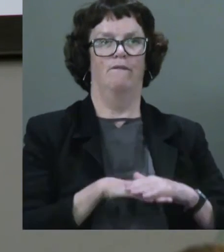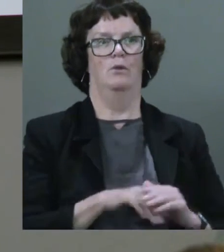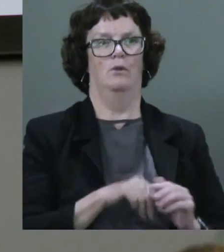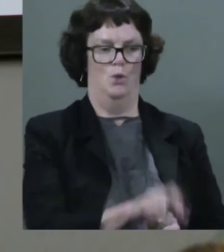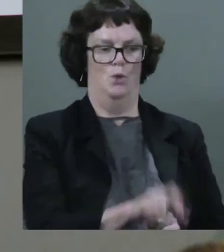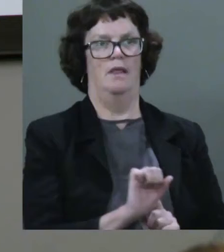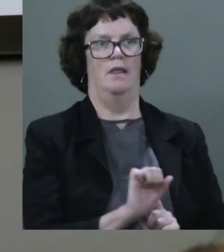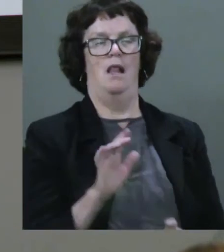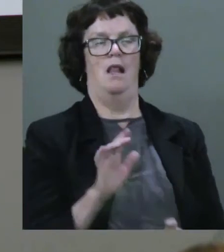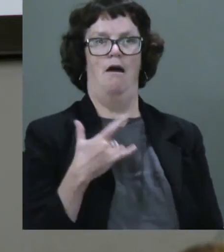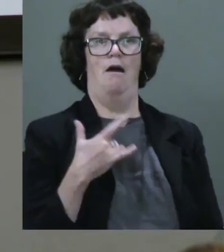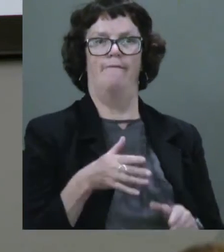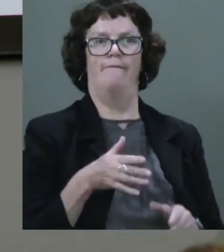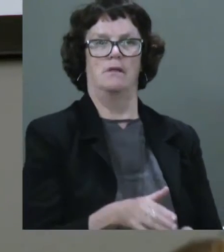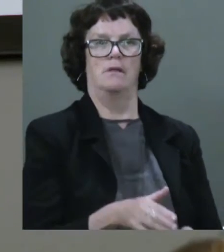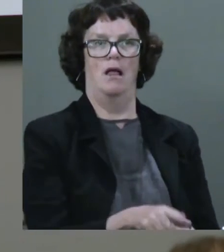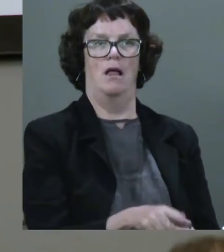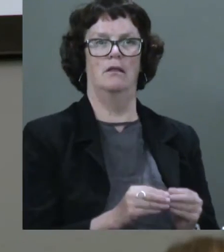biggest shift. It was,